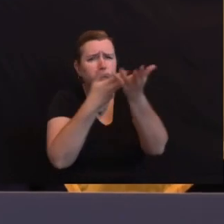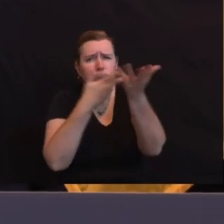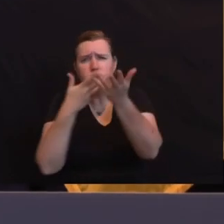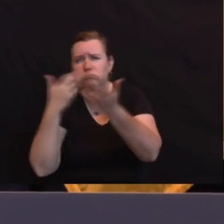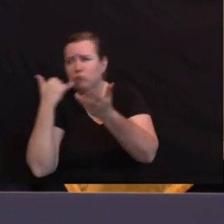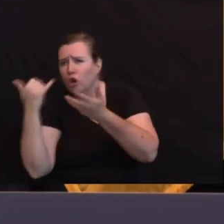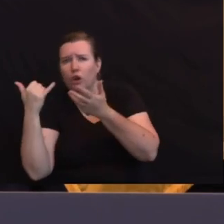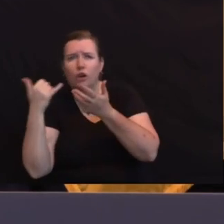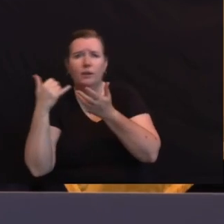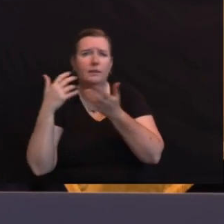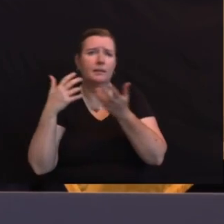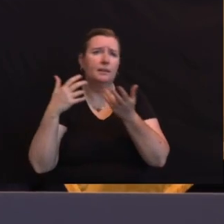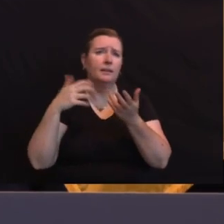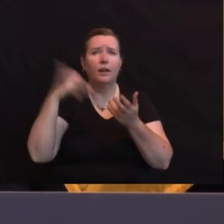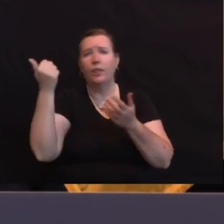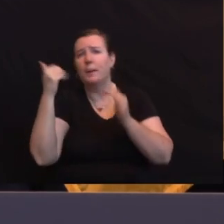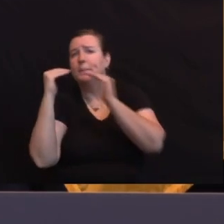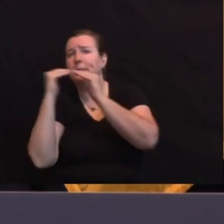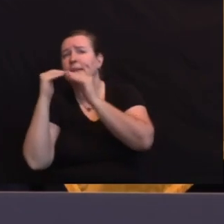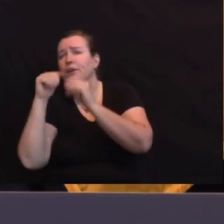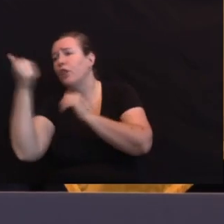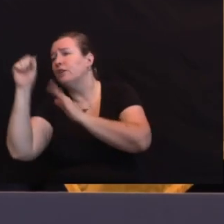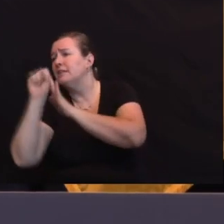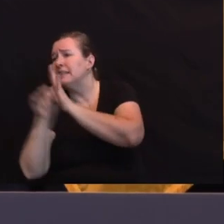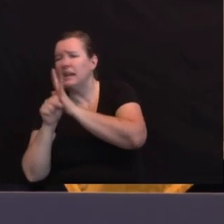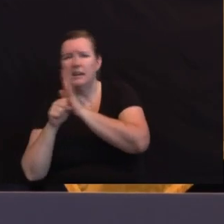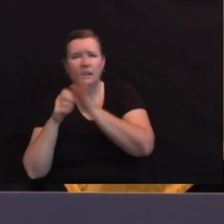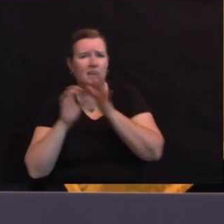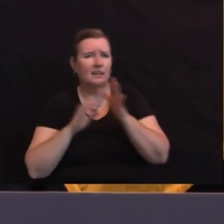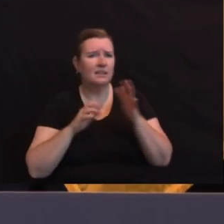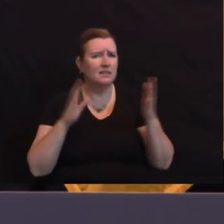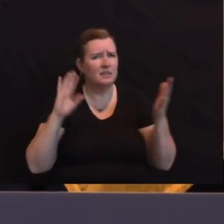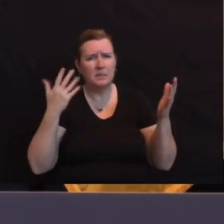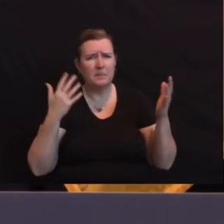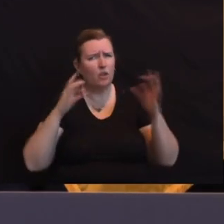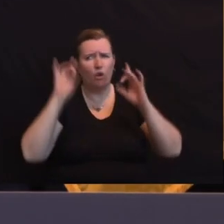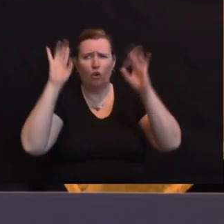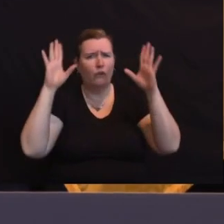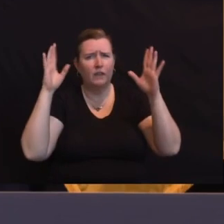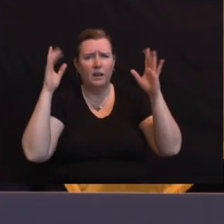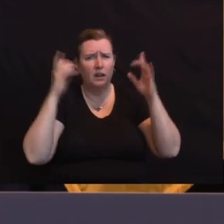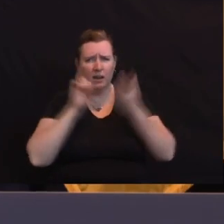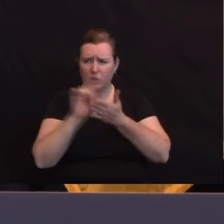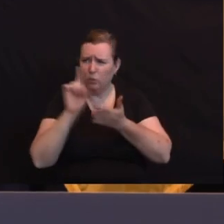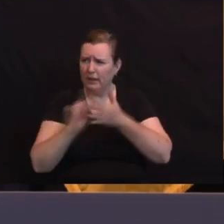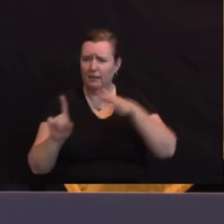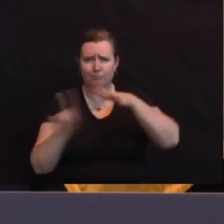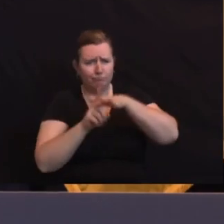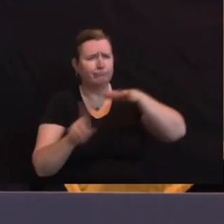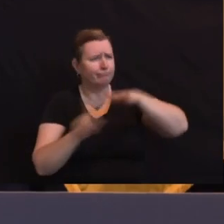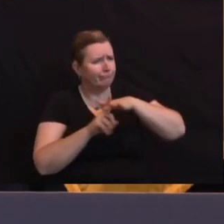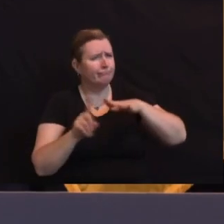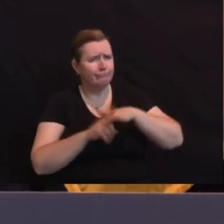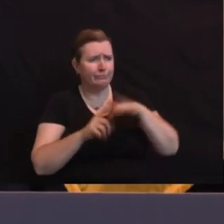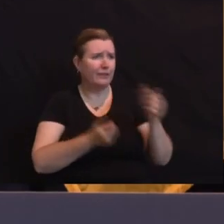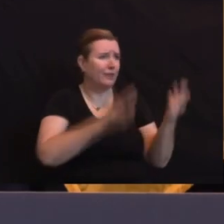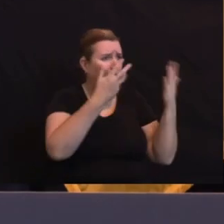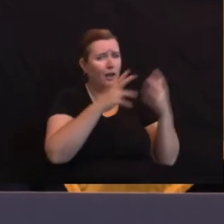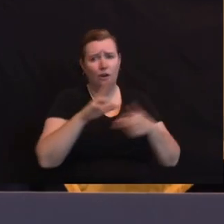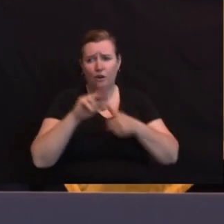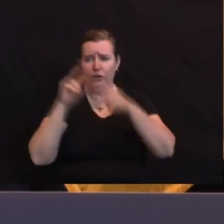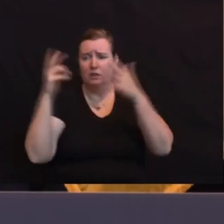leaders, is it's becoming almost a weekly reality. And this season, of course, is the height of the season. So,